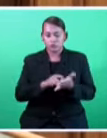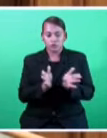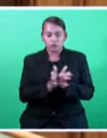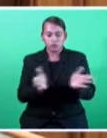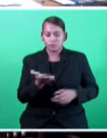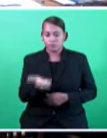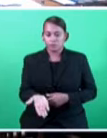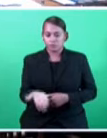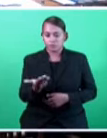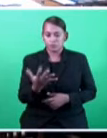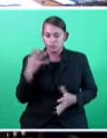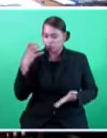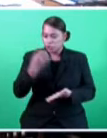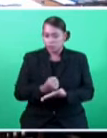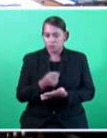Confirmation of minutes.